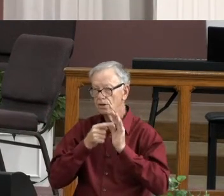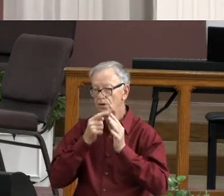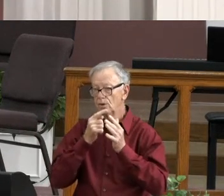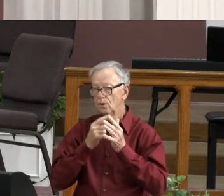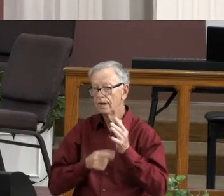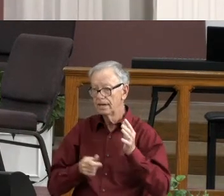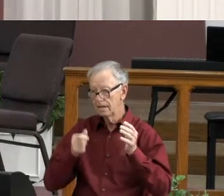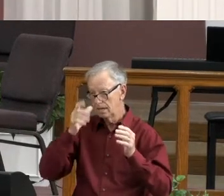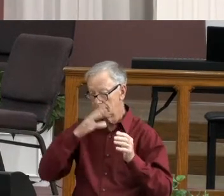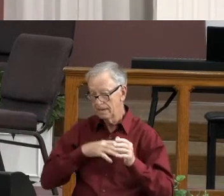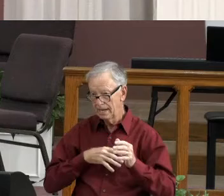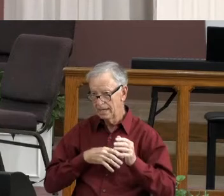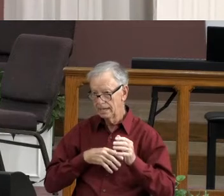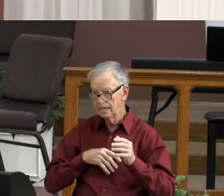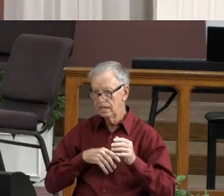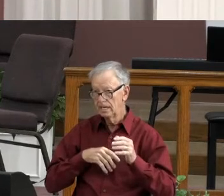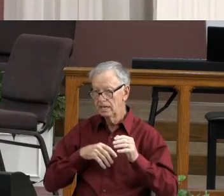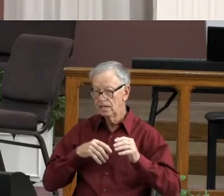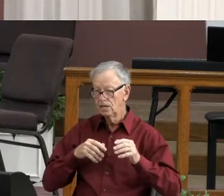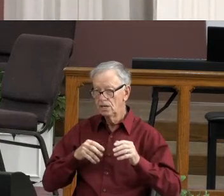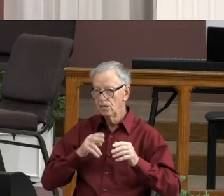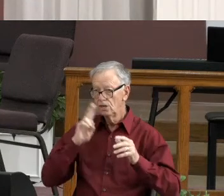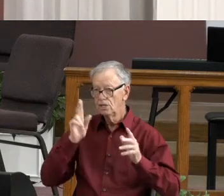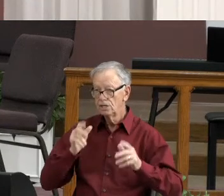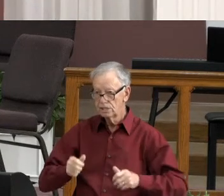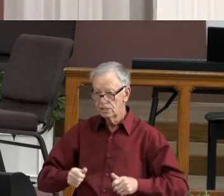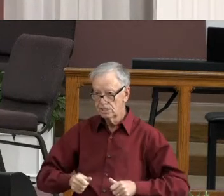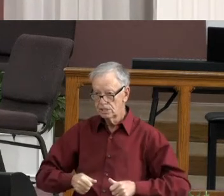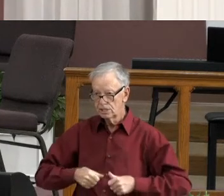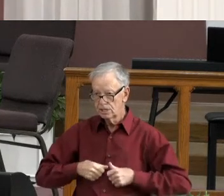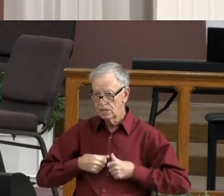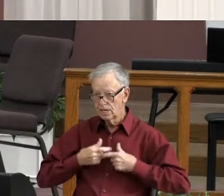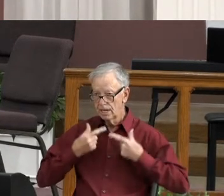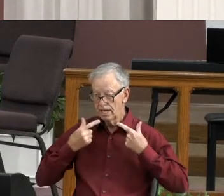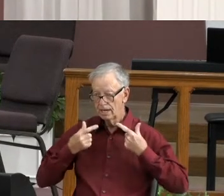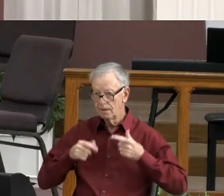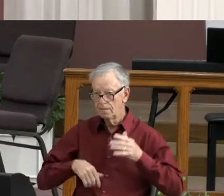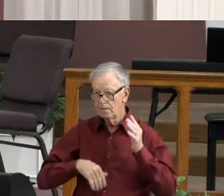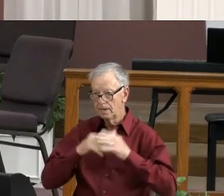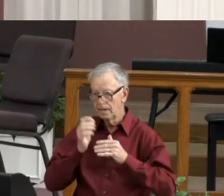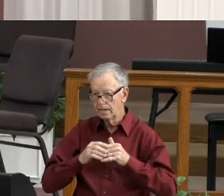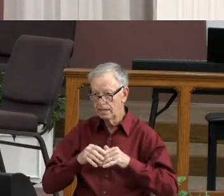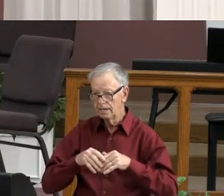life building in the heritage of his family.